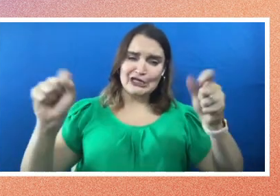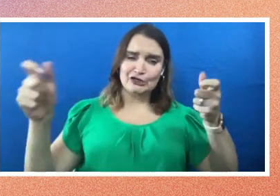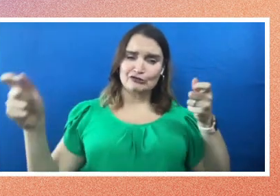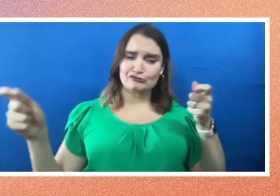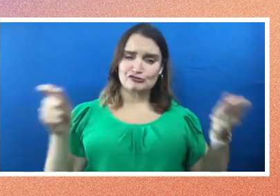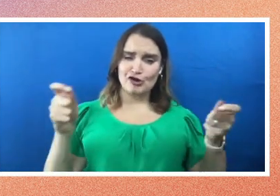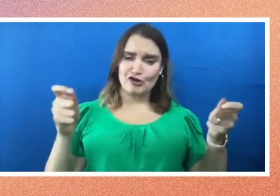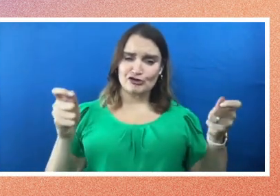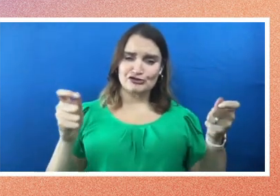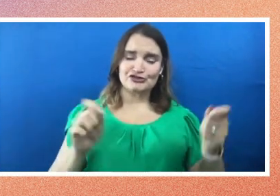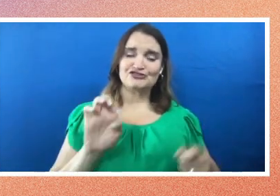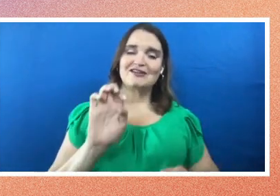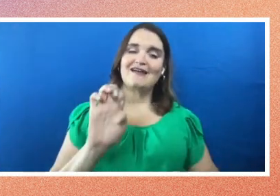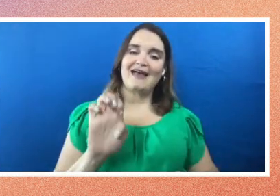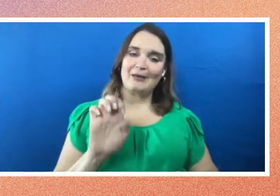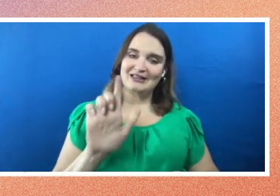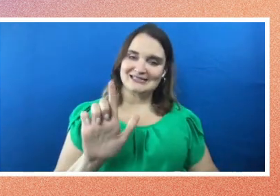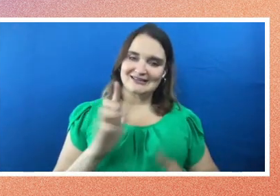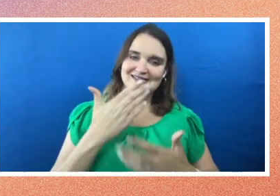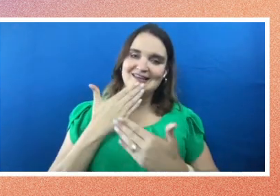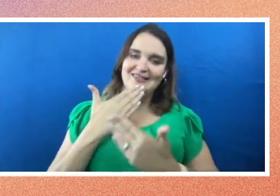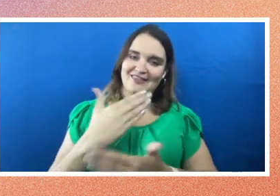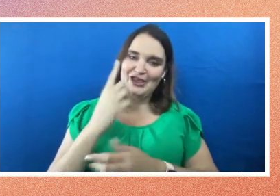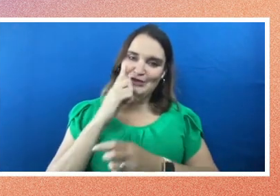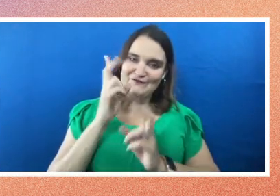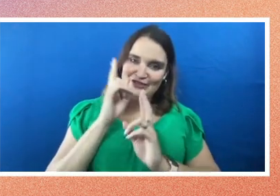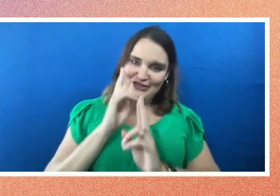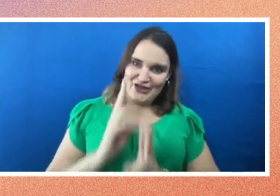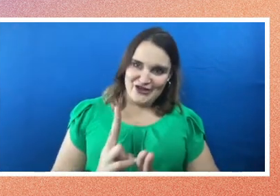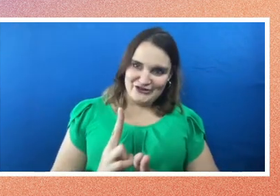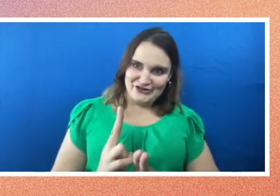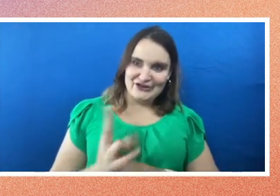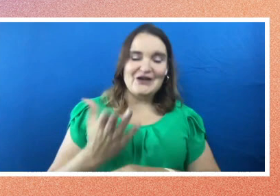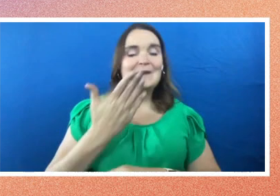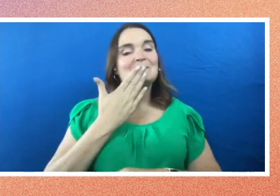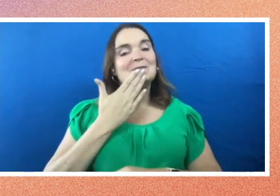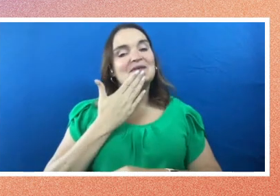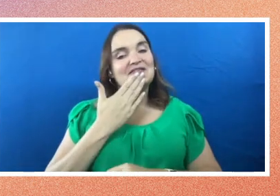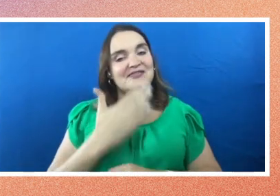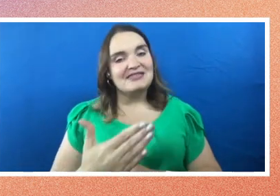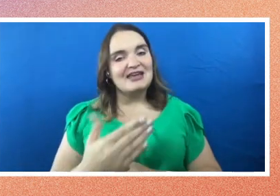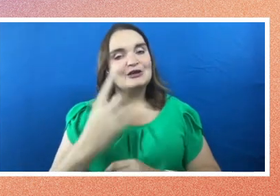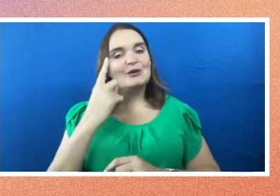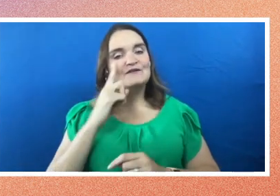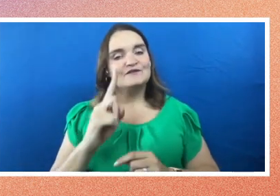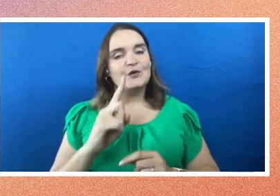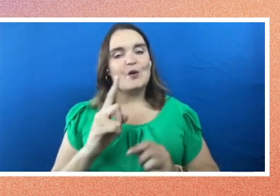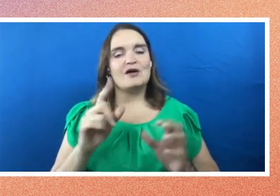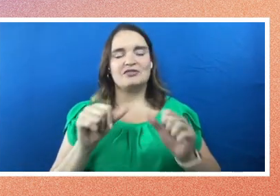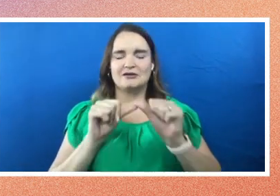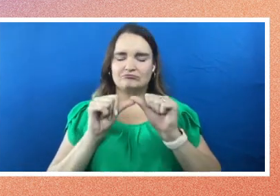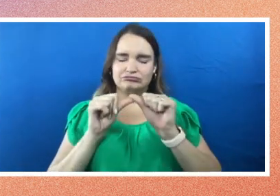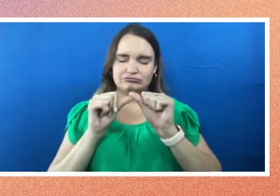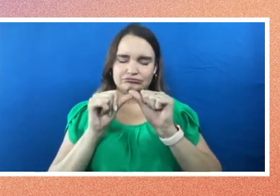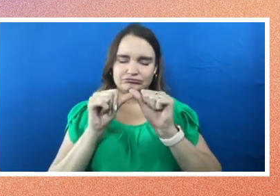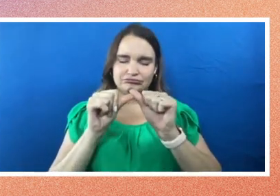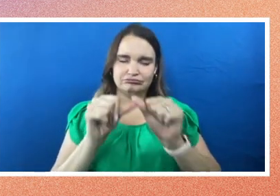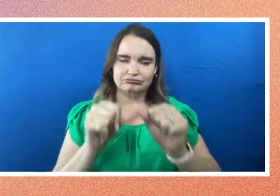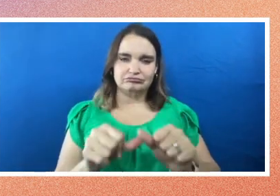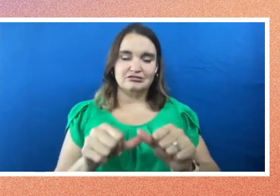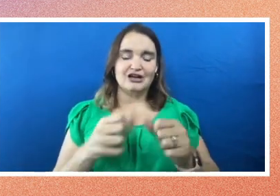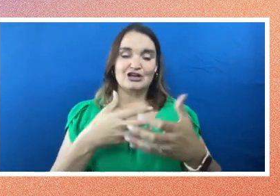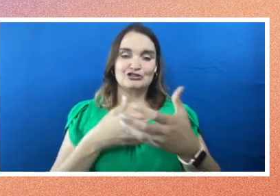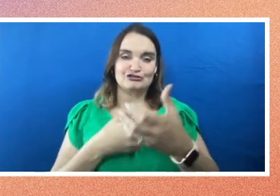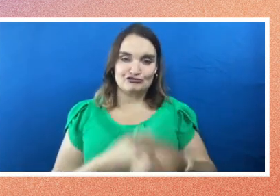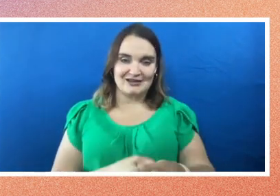Sliss, thank you for this honor. But most of all, thank you for your unabashed trust in women and